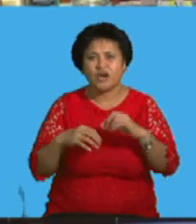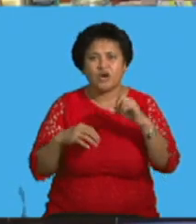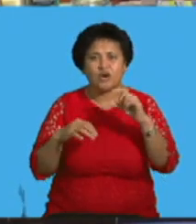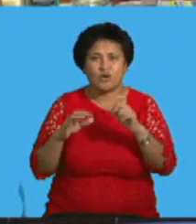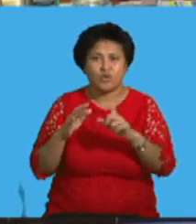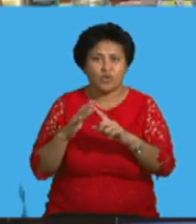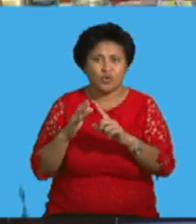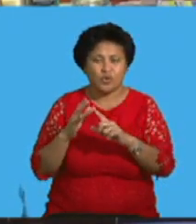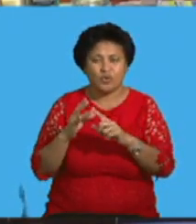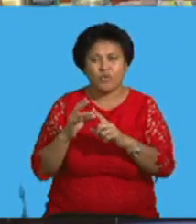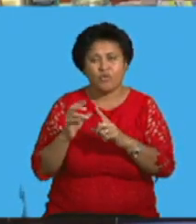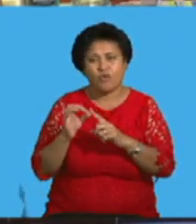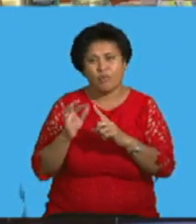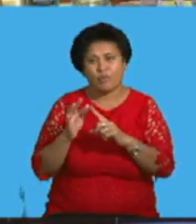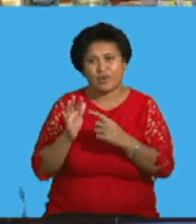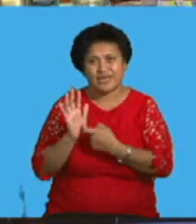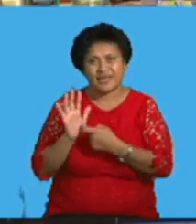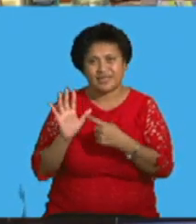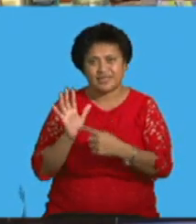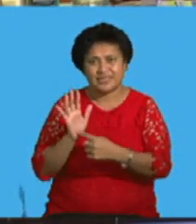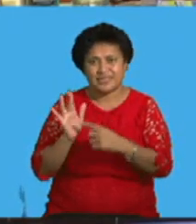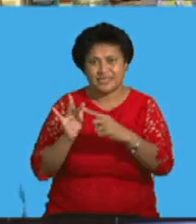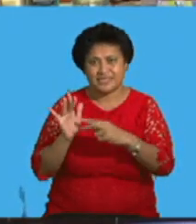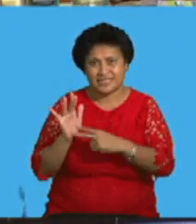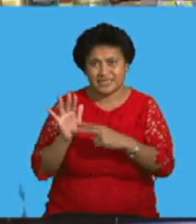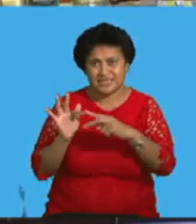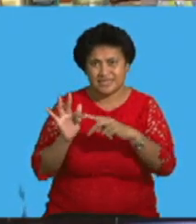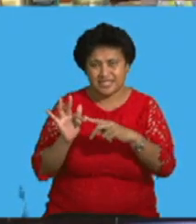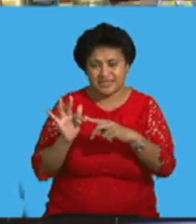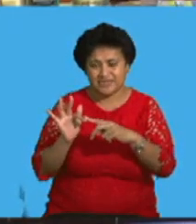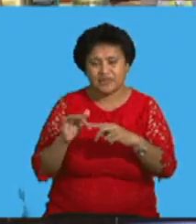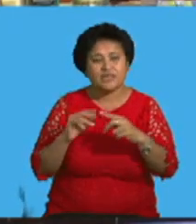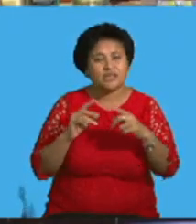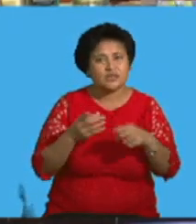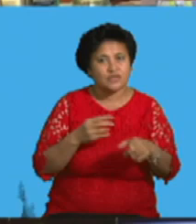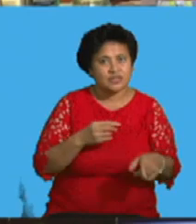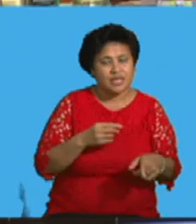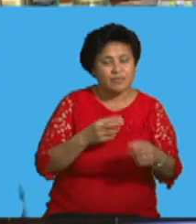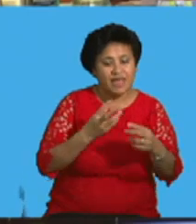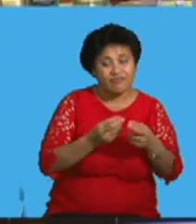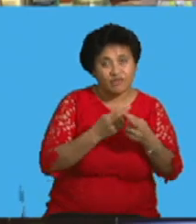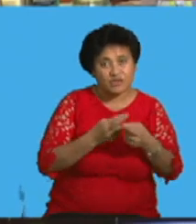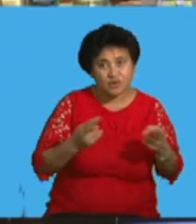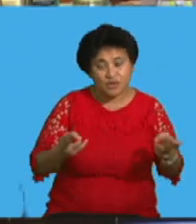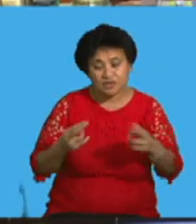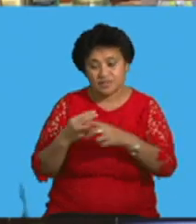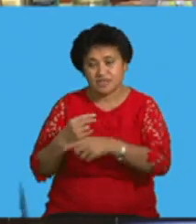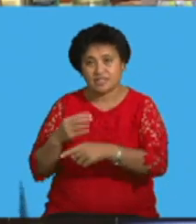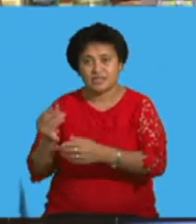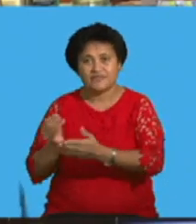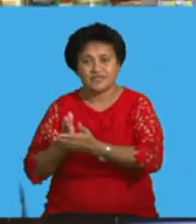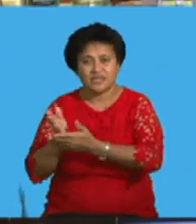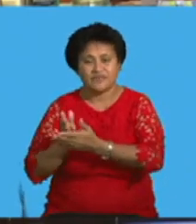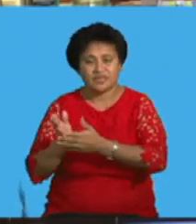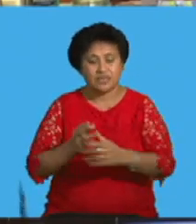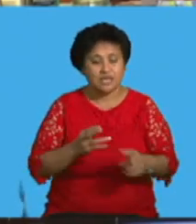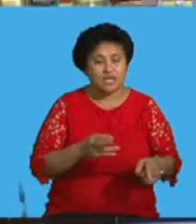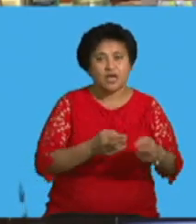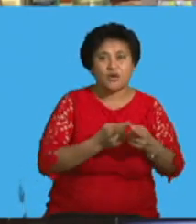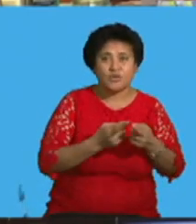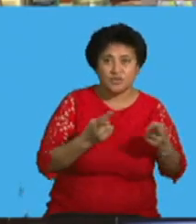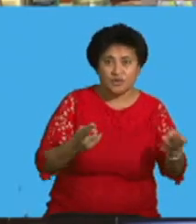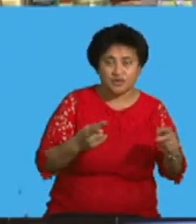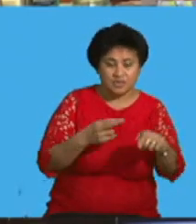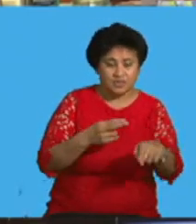are resource-based, while 108 are service-oriented. The resource-based cooperatives are